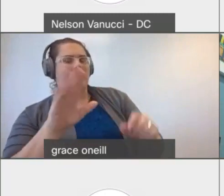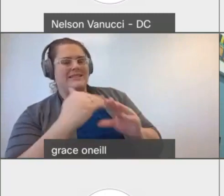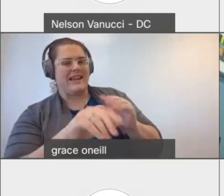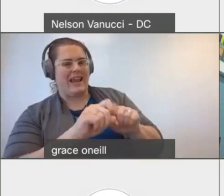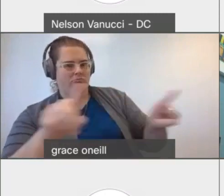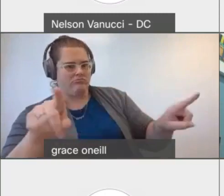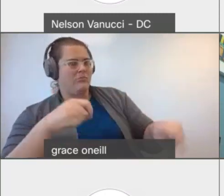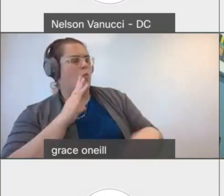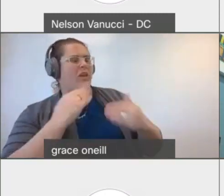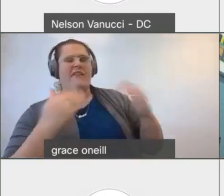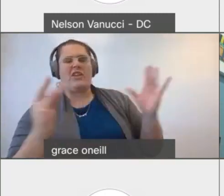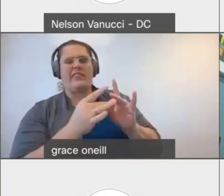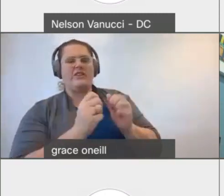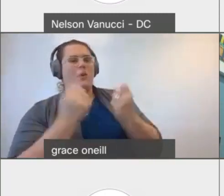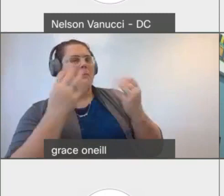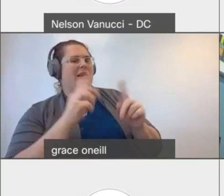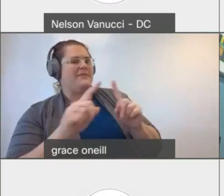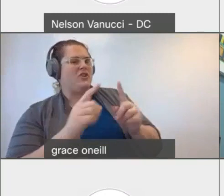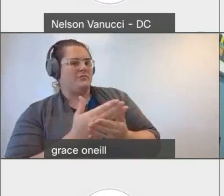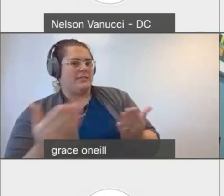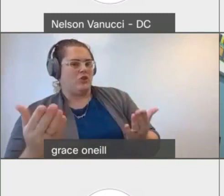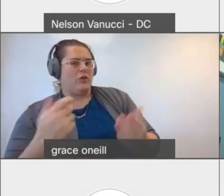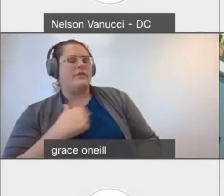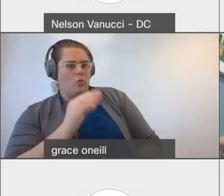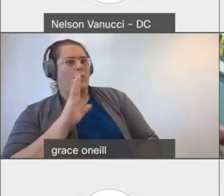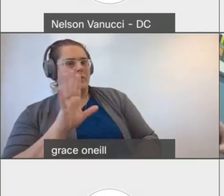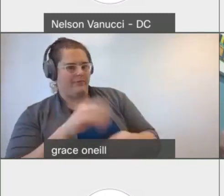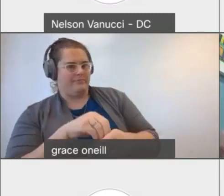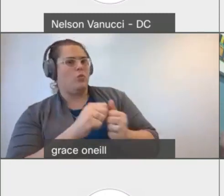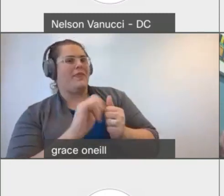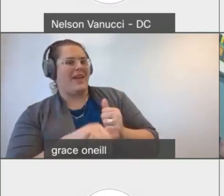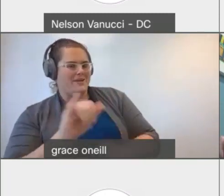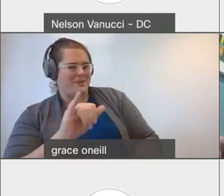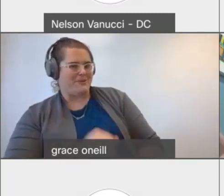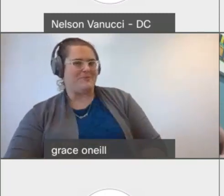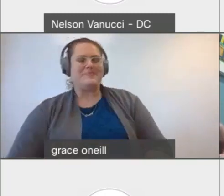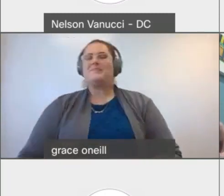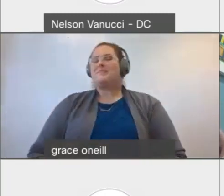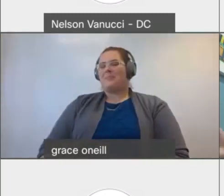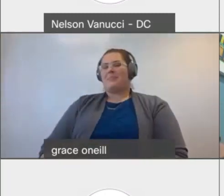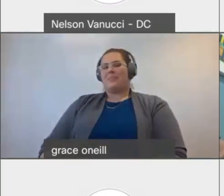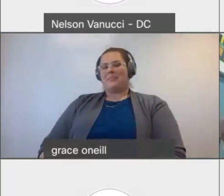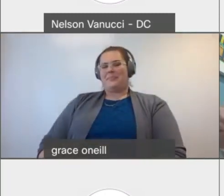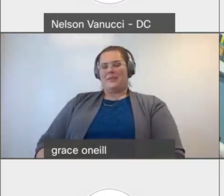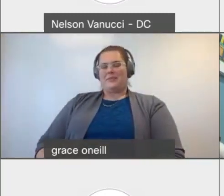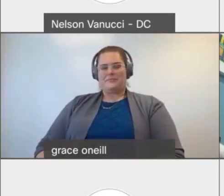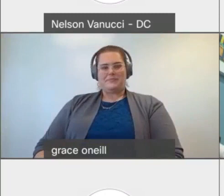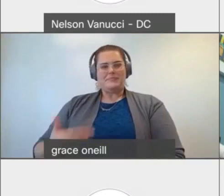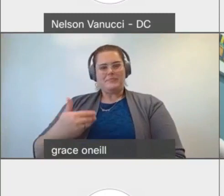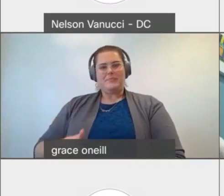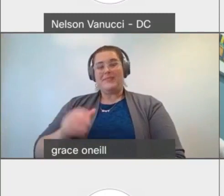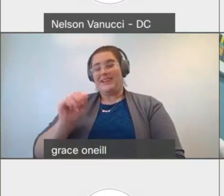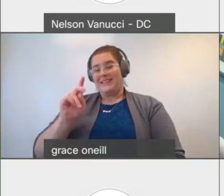of different materials. So we'll be in there as well. And we typically post the PowerPoint from our forum on